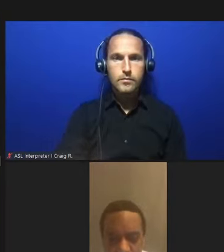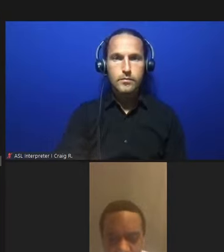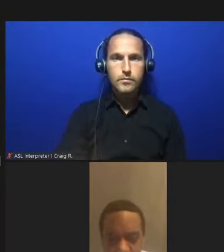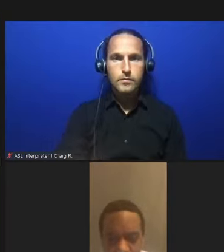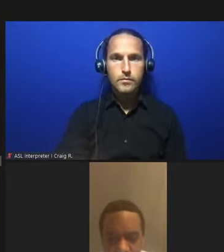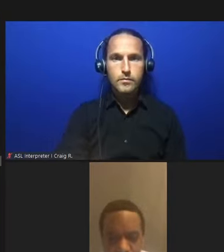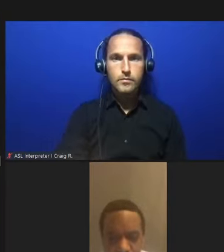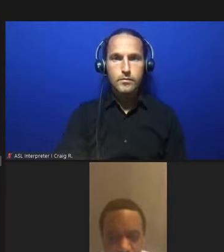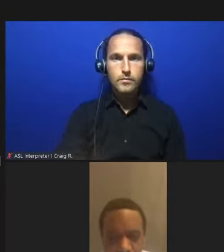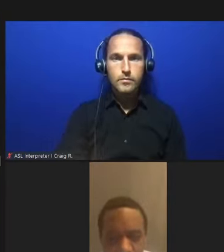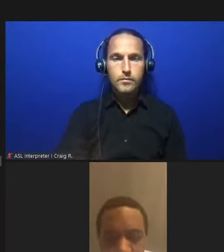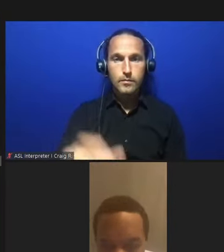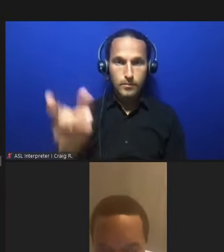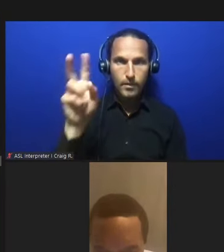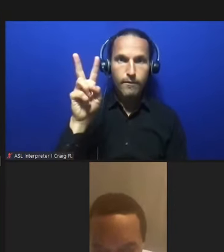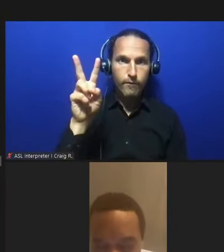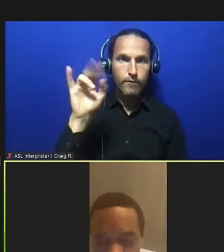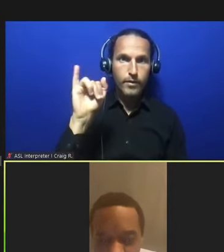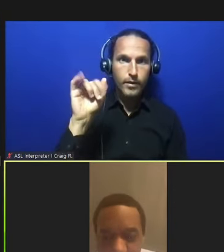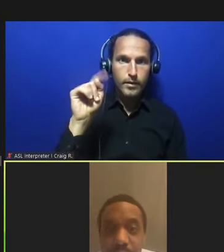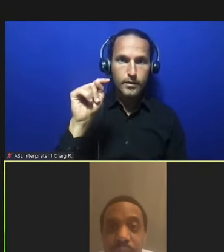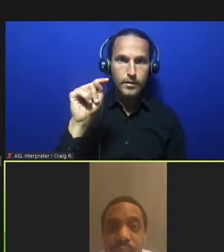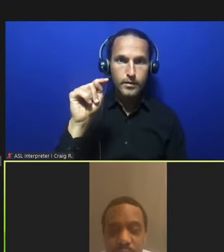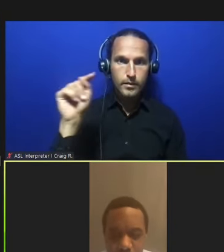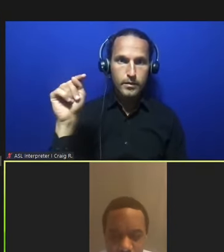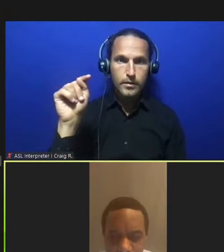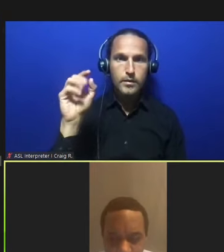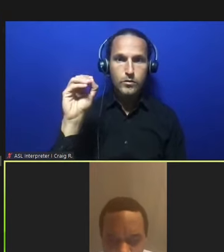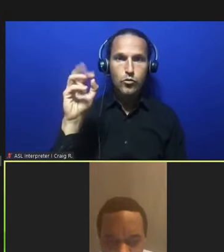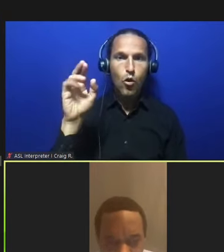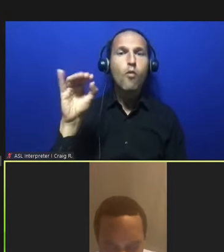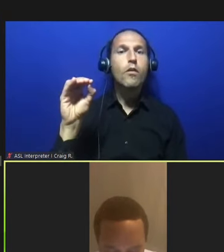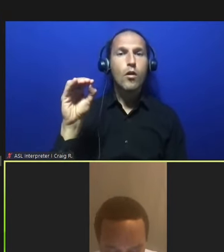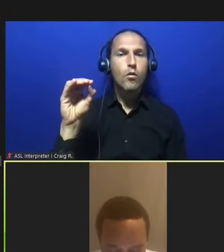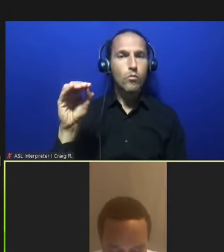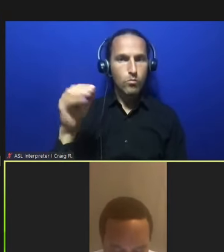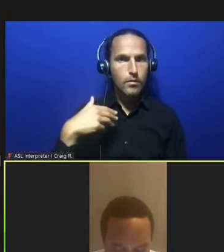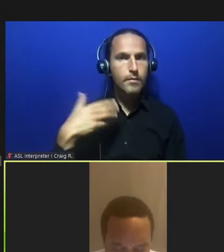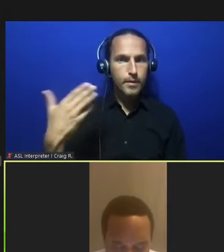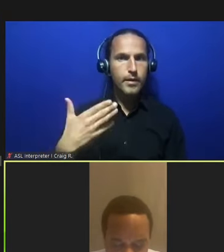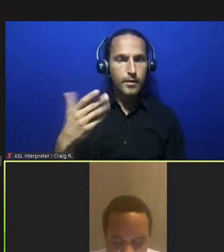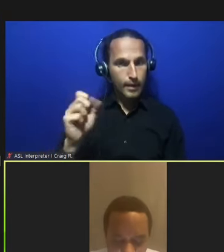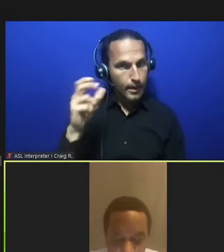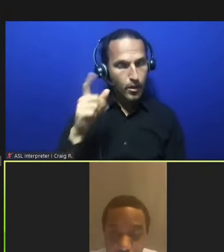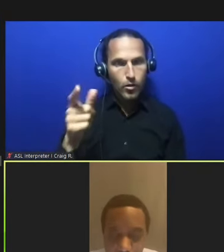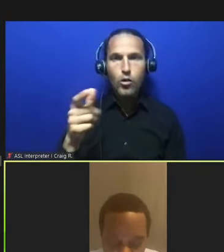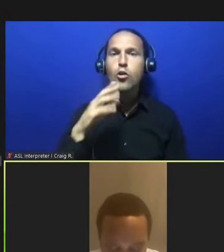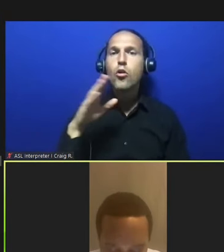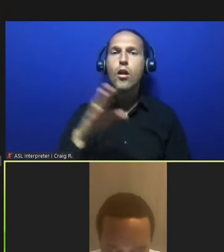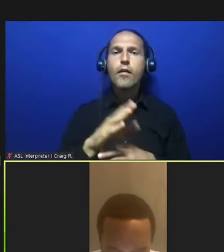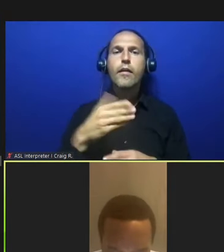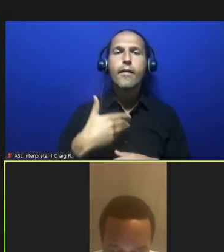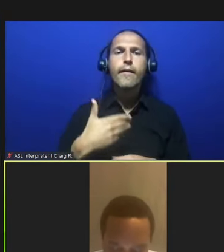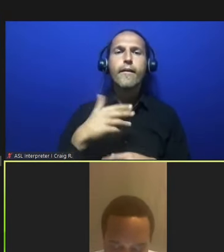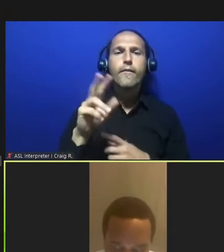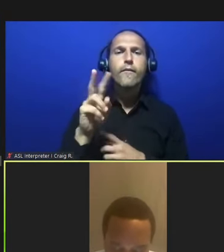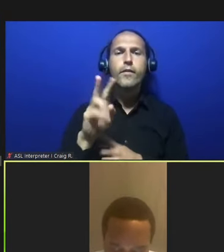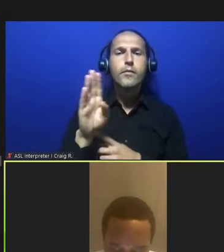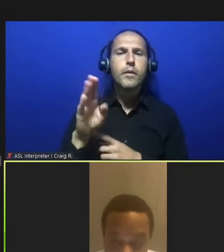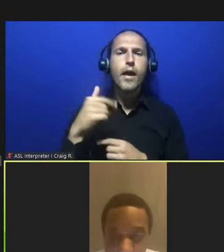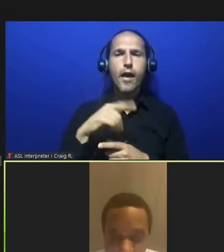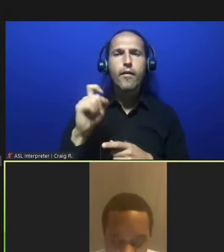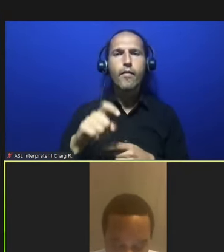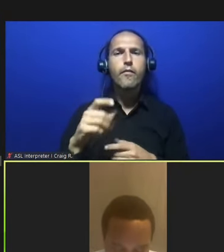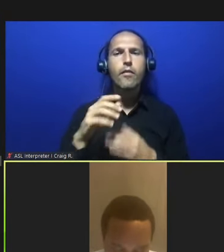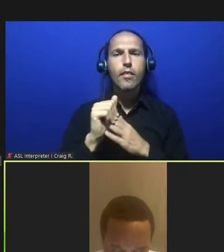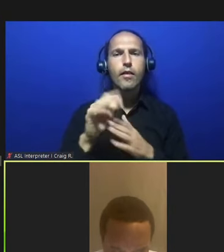Vittorio? I'm here. We can hear you. Good evening. I'm Vittorio Bugatti, leader and founder of the